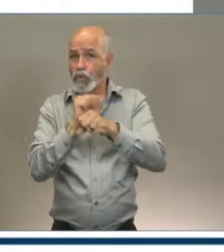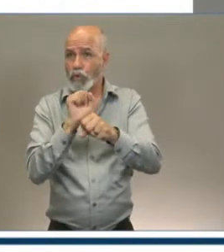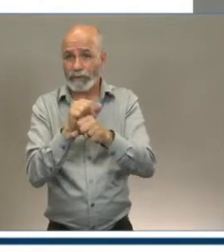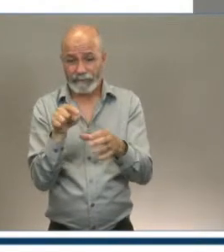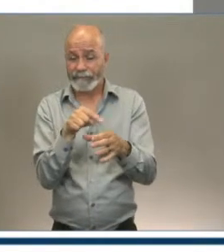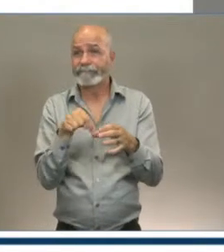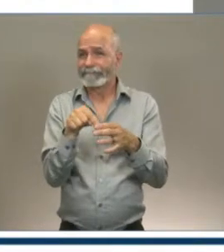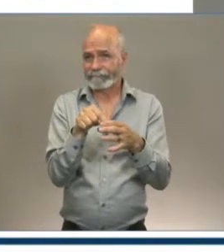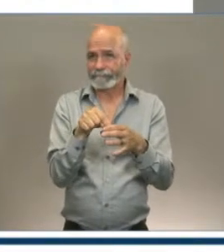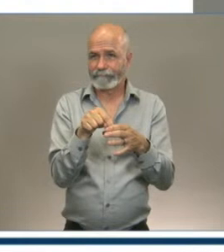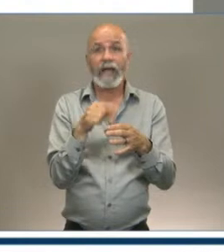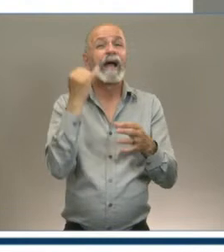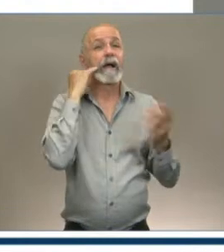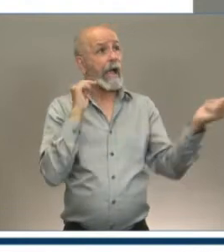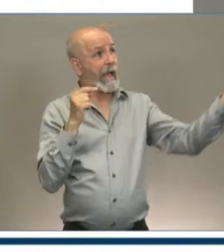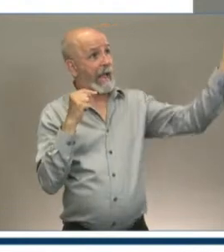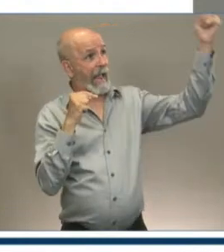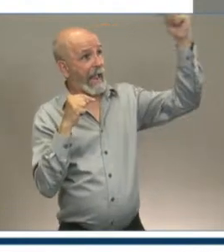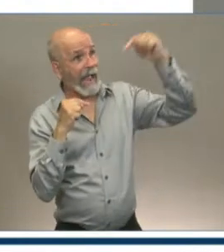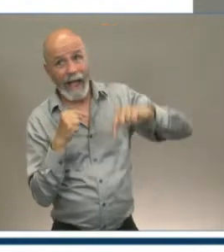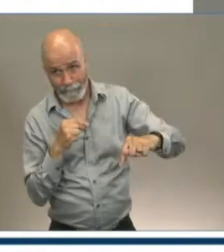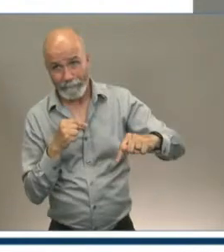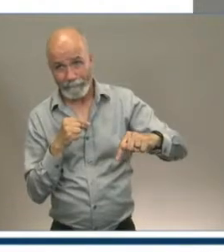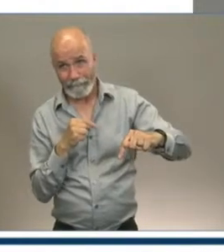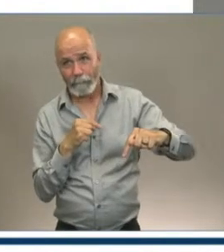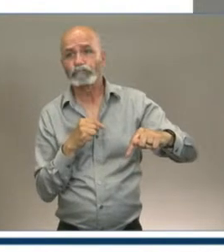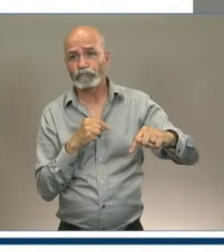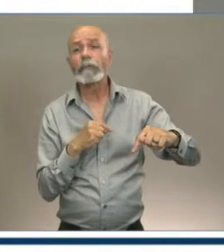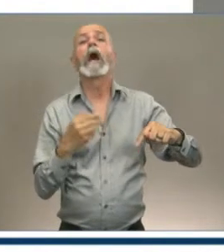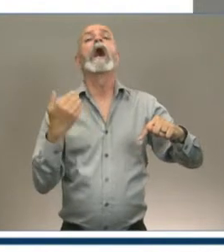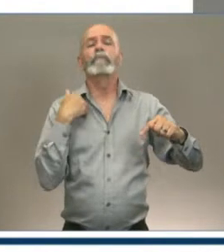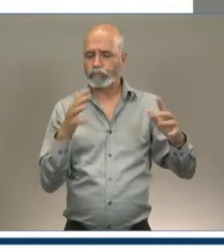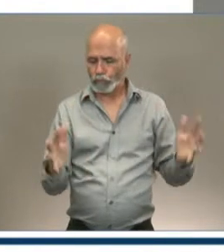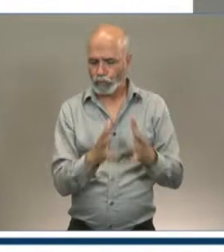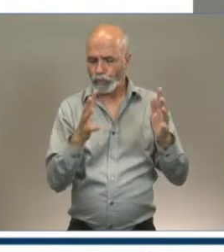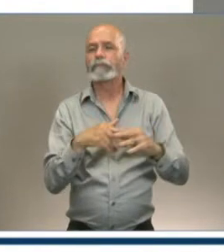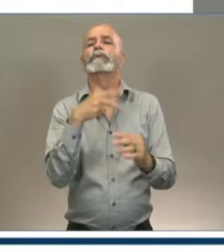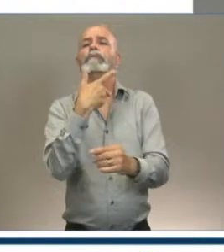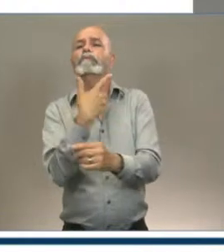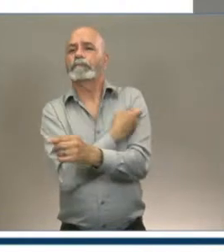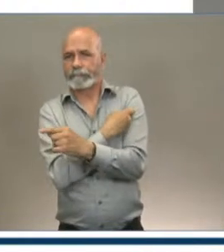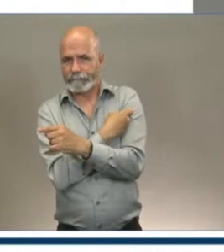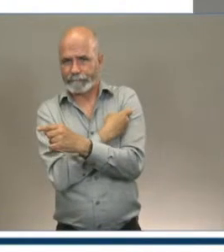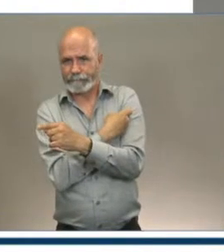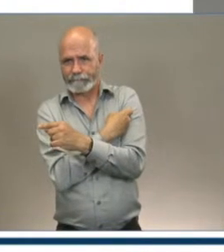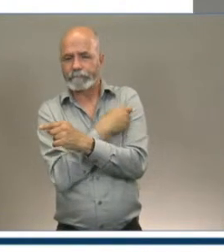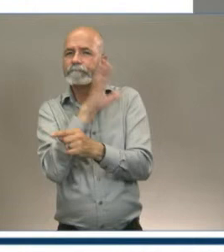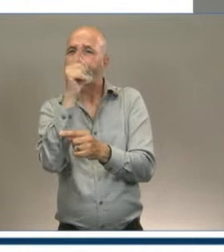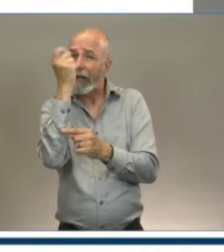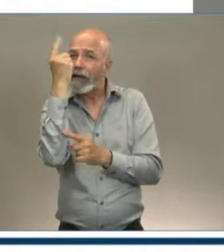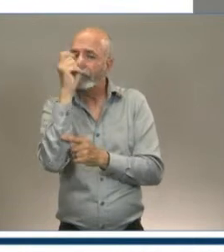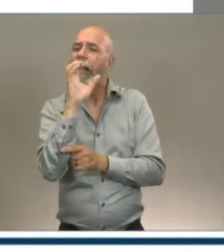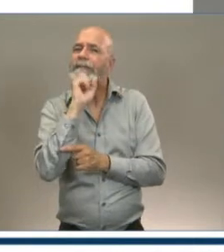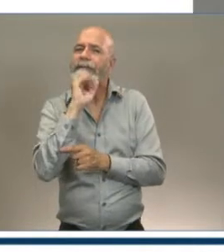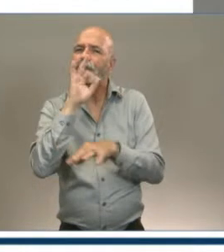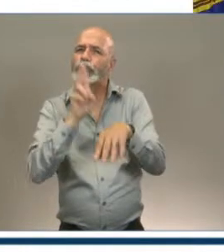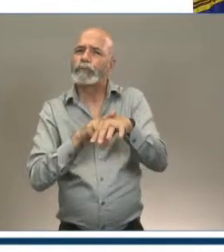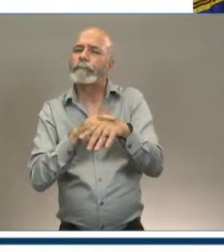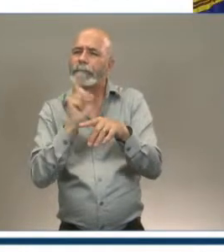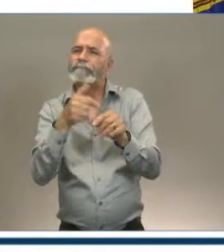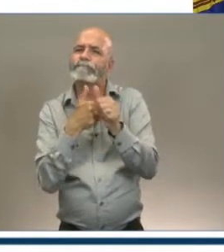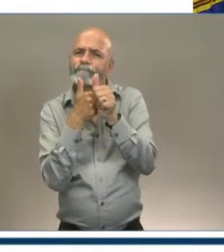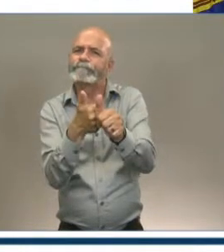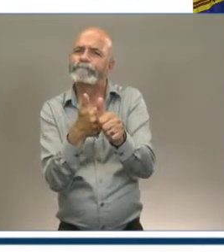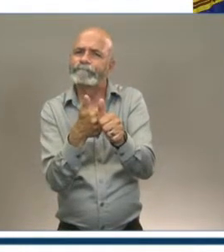have access to vaccine, like all other people who are in the province, and it's primarily based on age. Go ahead, Nabal,